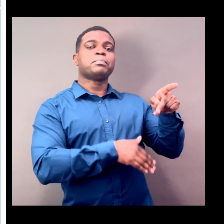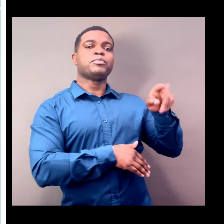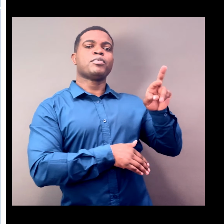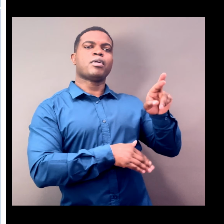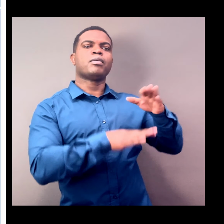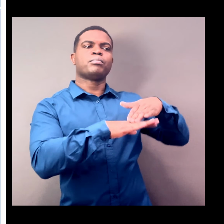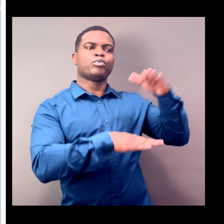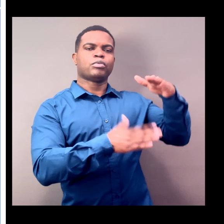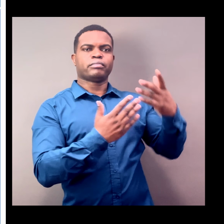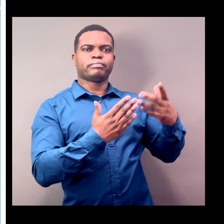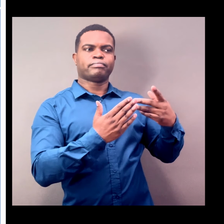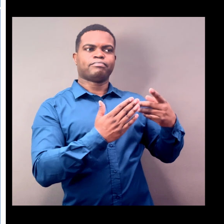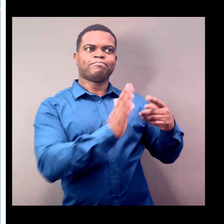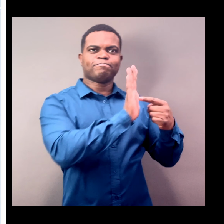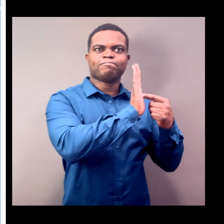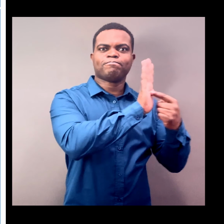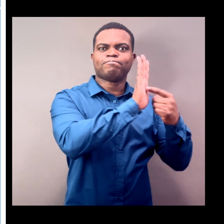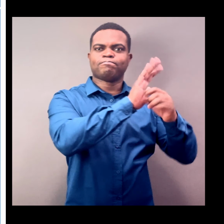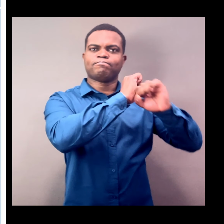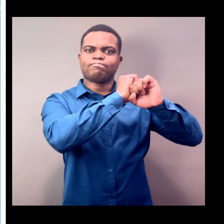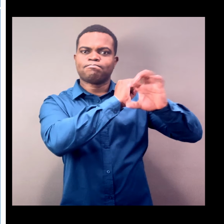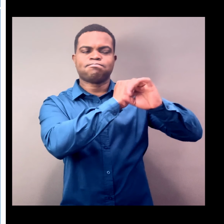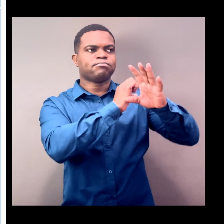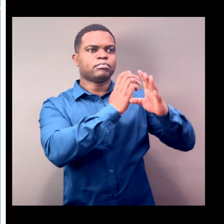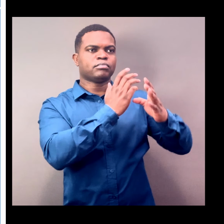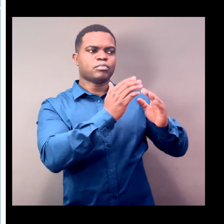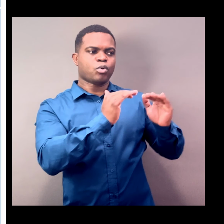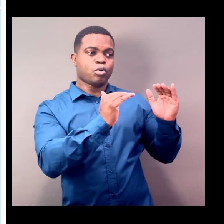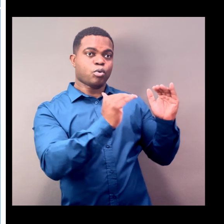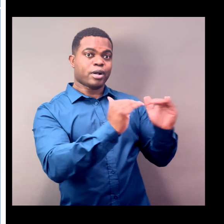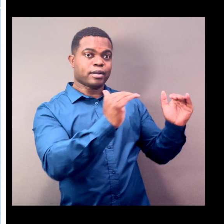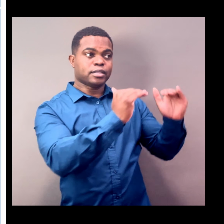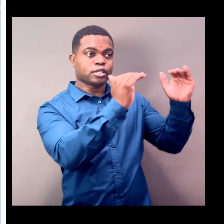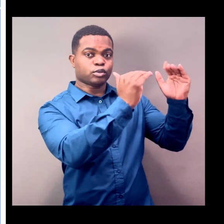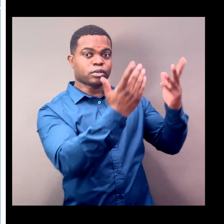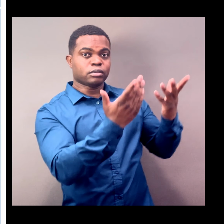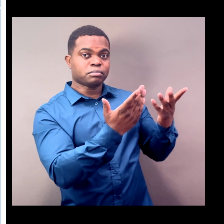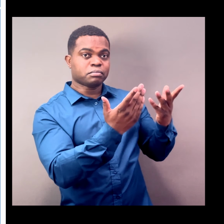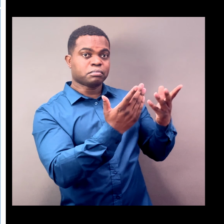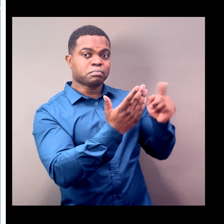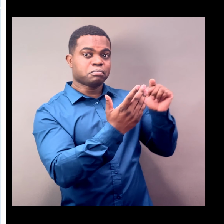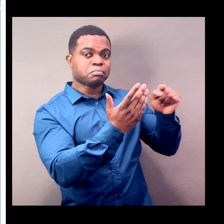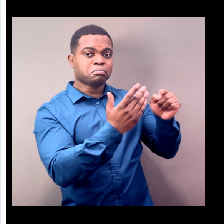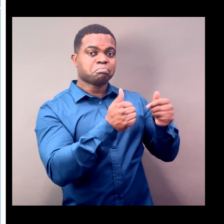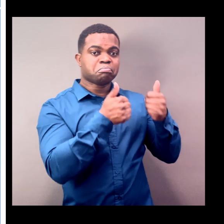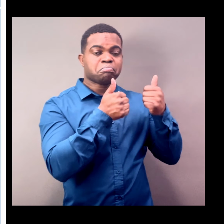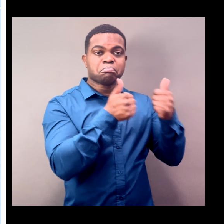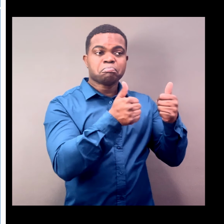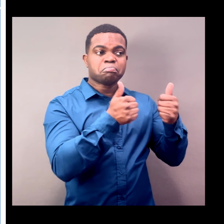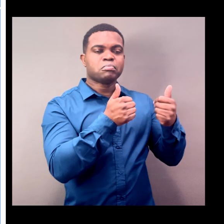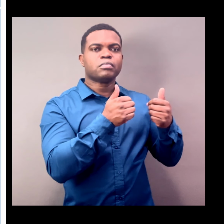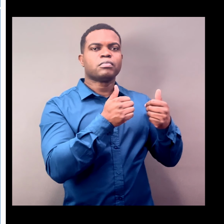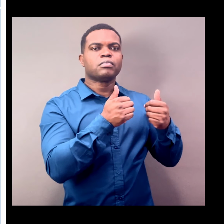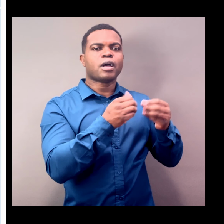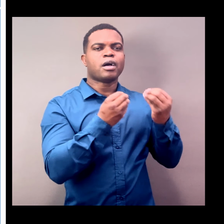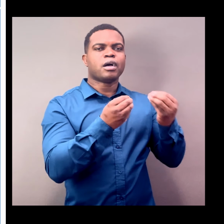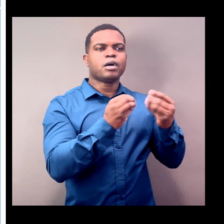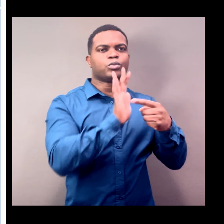just about managing reputation and image of an organization through